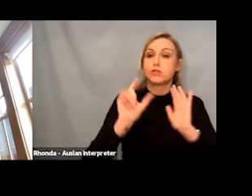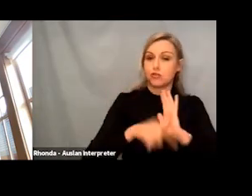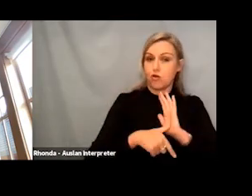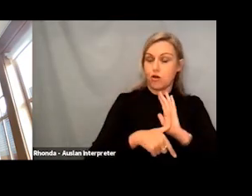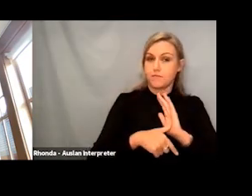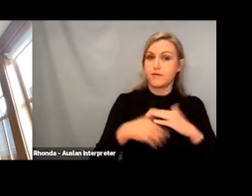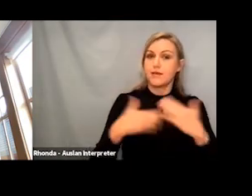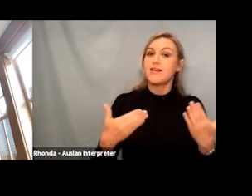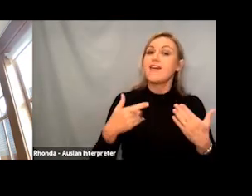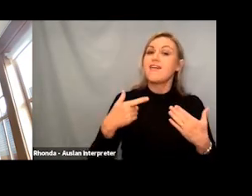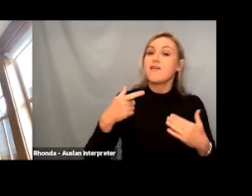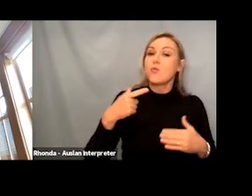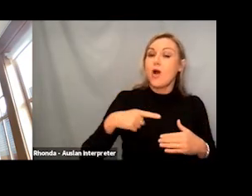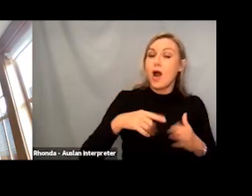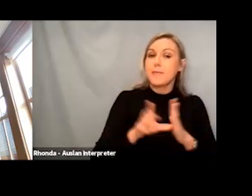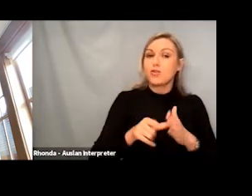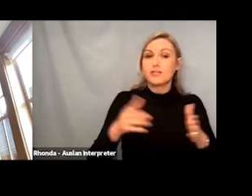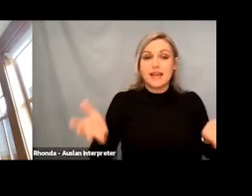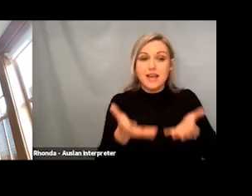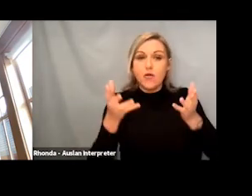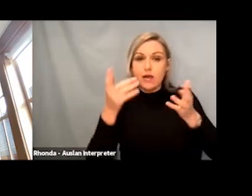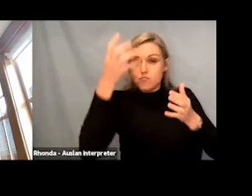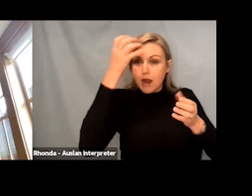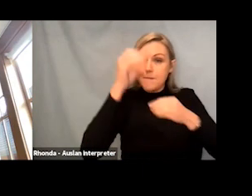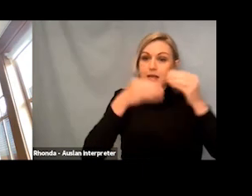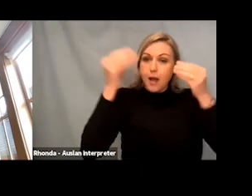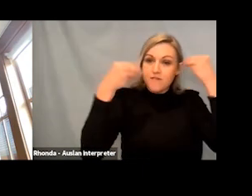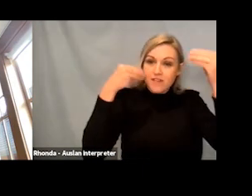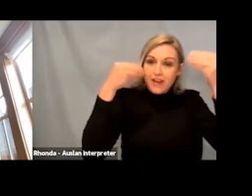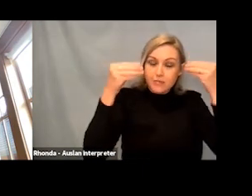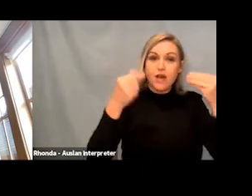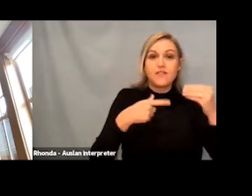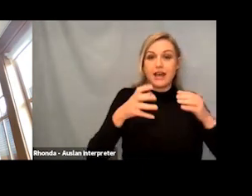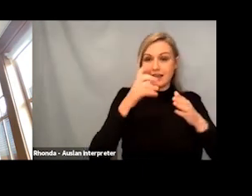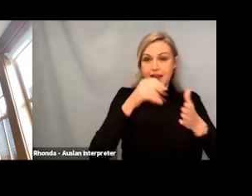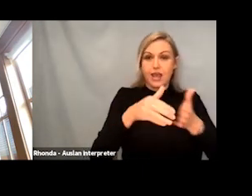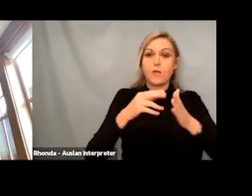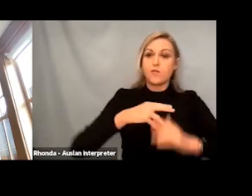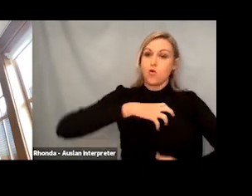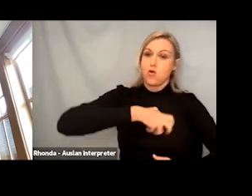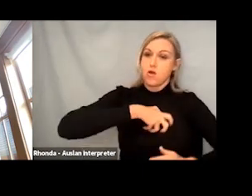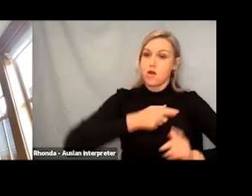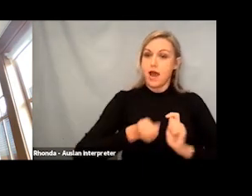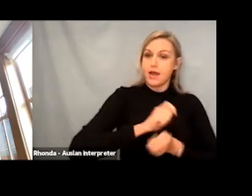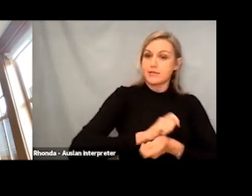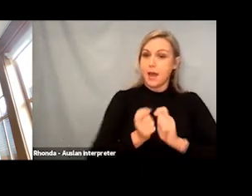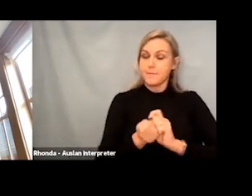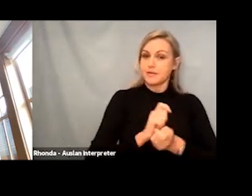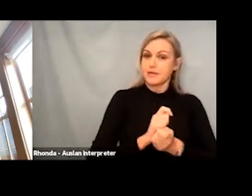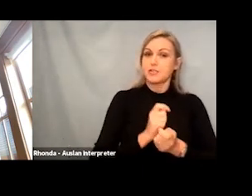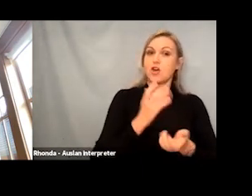promotes plasticity. Plasticity links with adaptability. You're essentially moving the